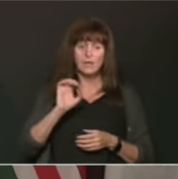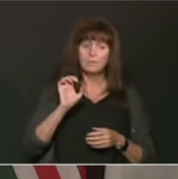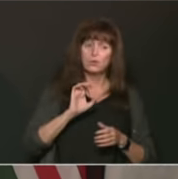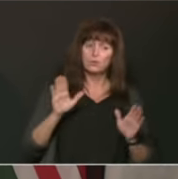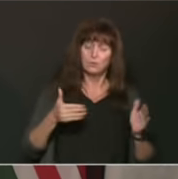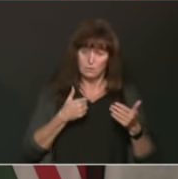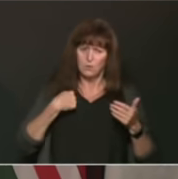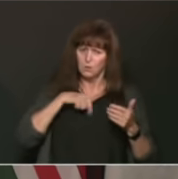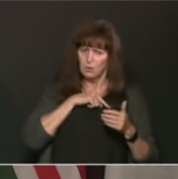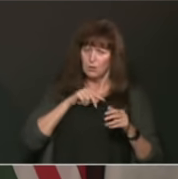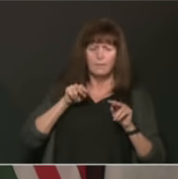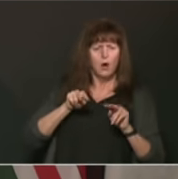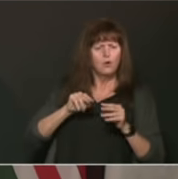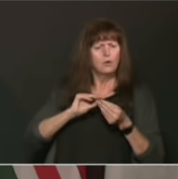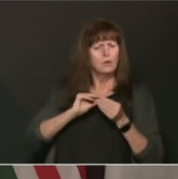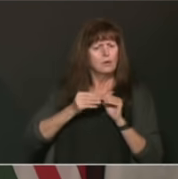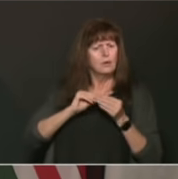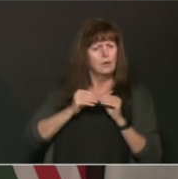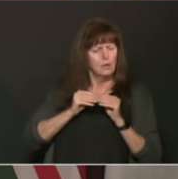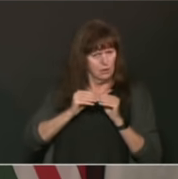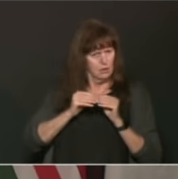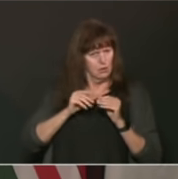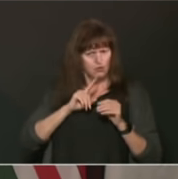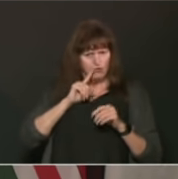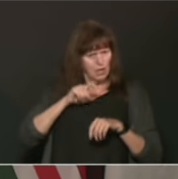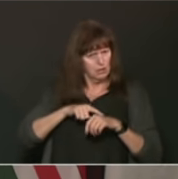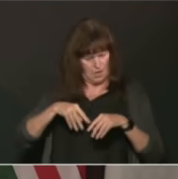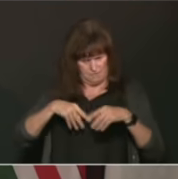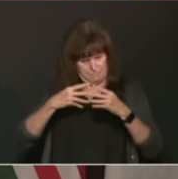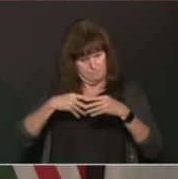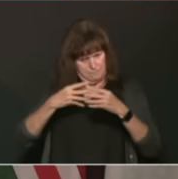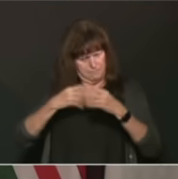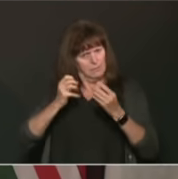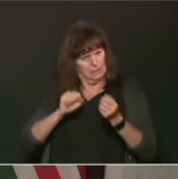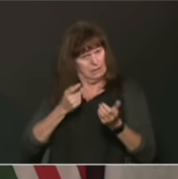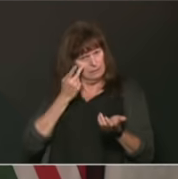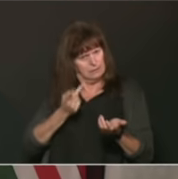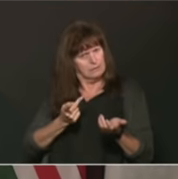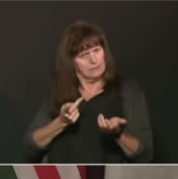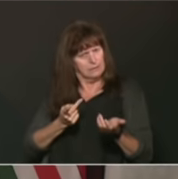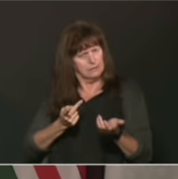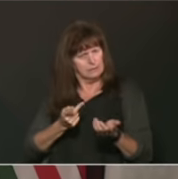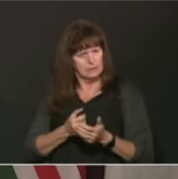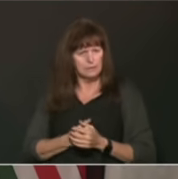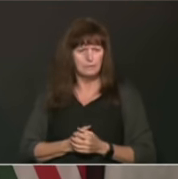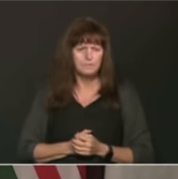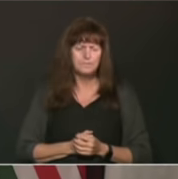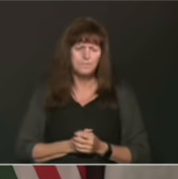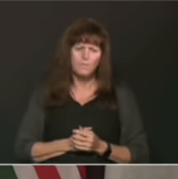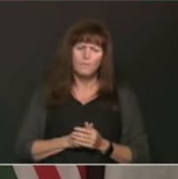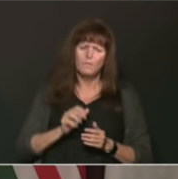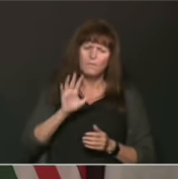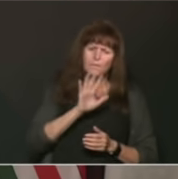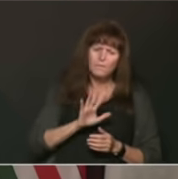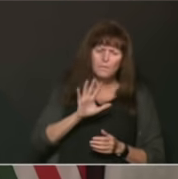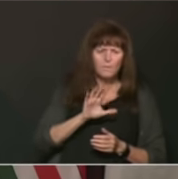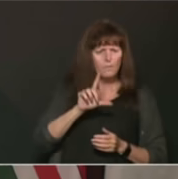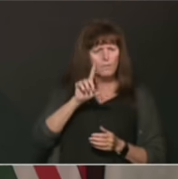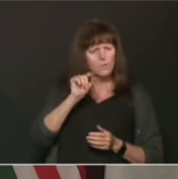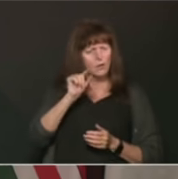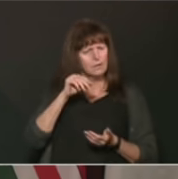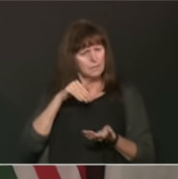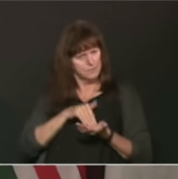in almost real time, and the emerge volumes are right back at around 20,000 visits a day across